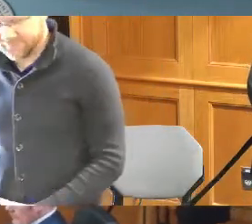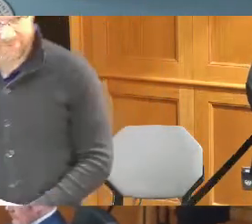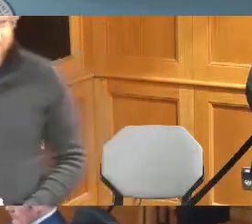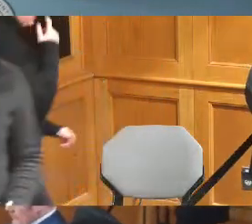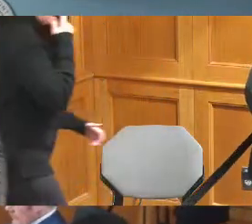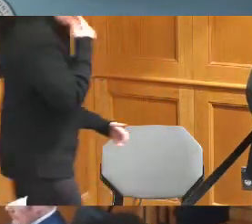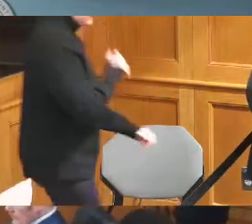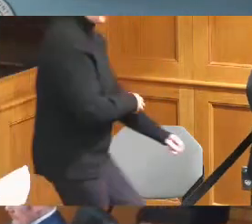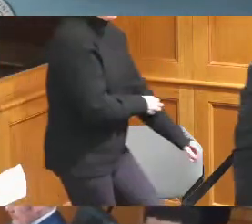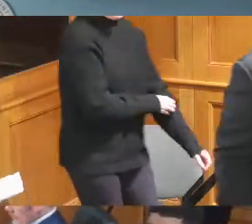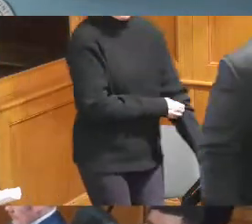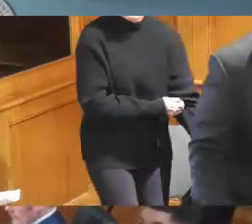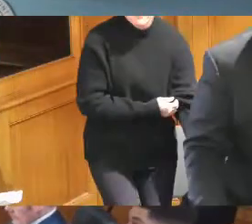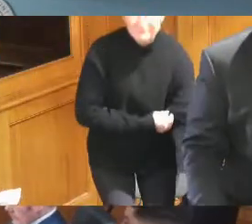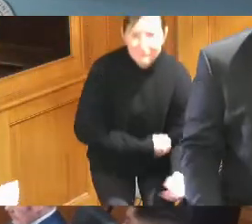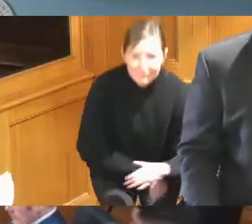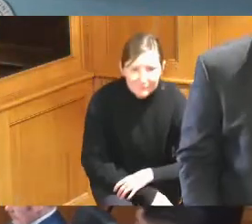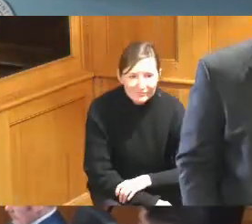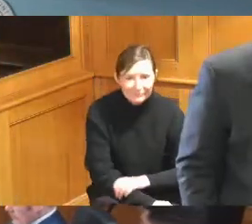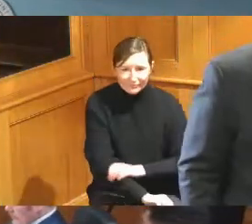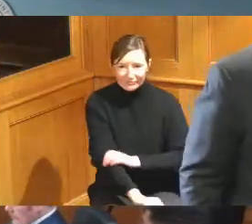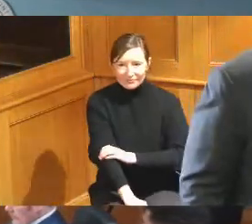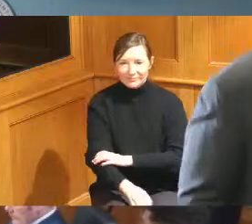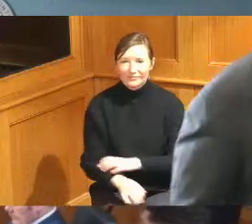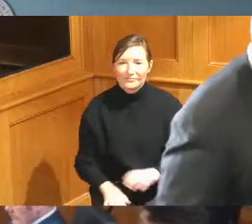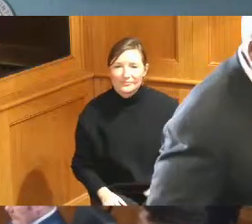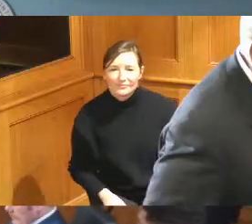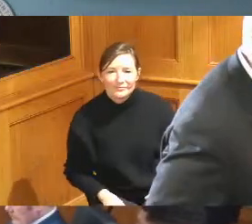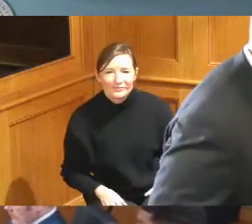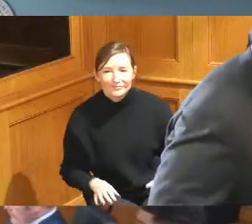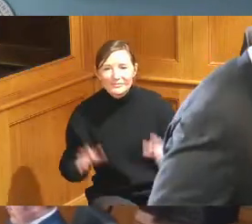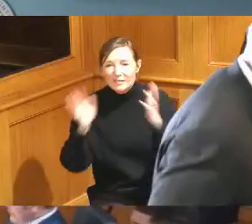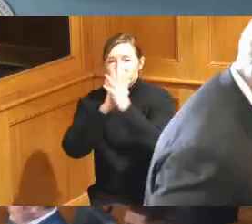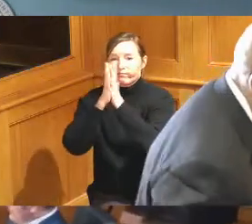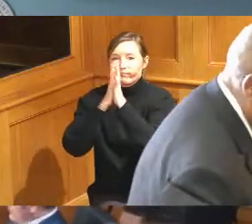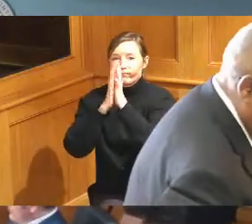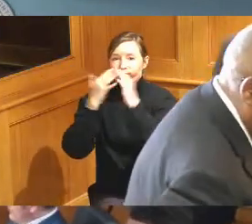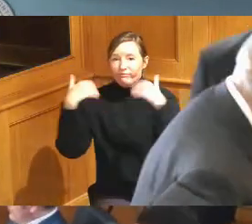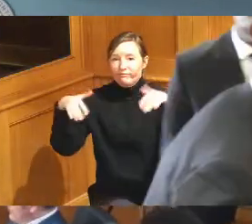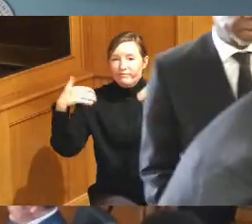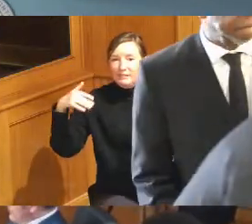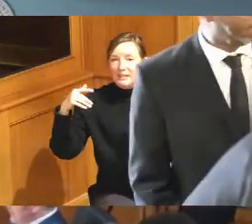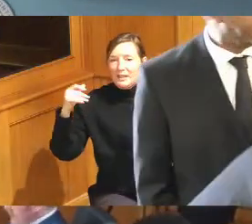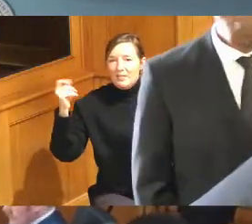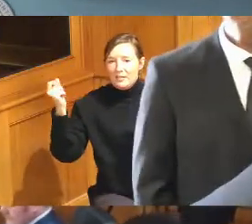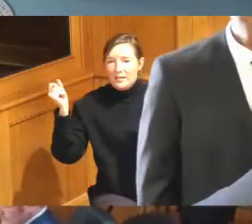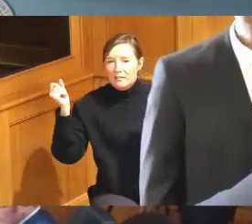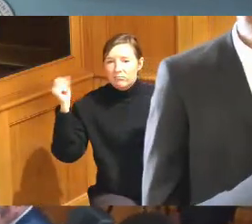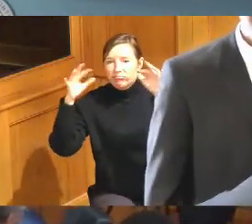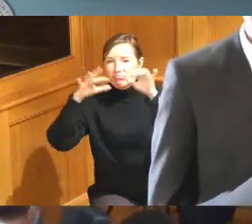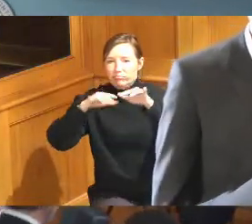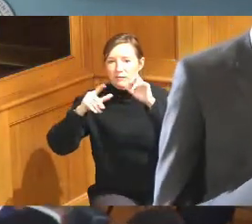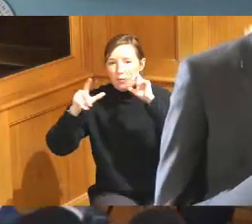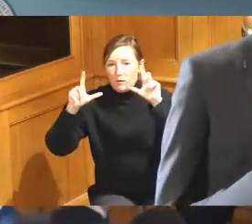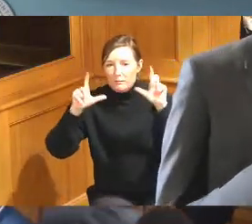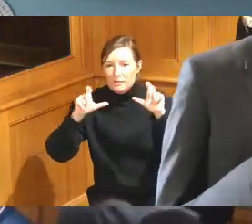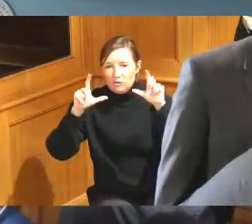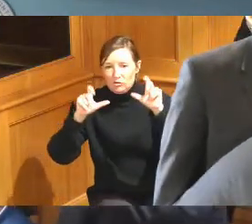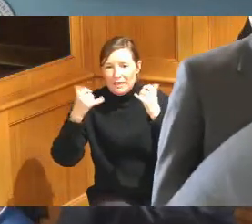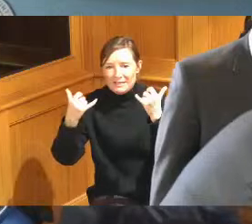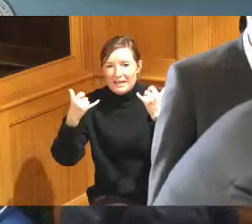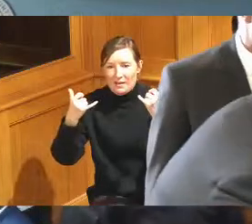Yes, you come right here. We should stand. We should stand. Okay. I'll just- Yeah, it looks